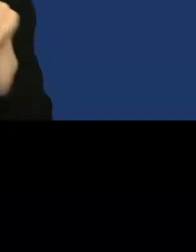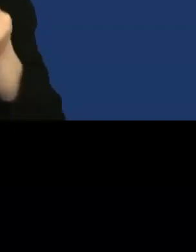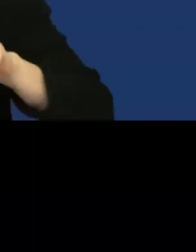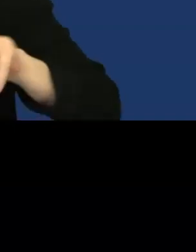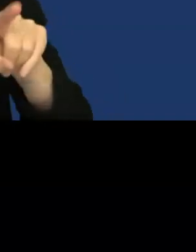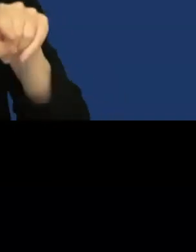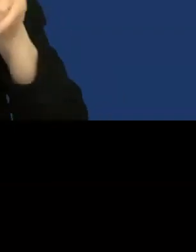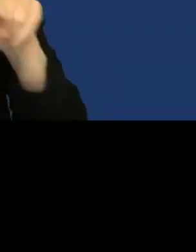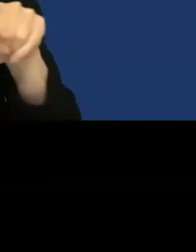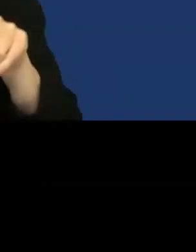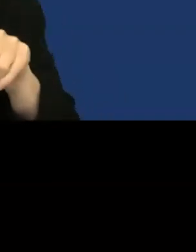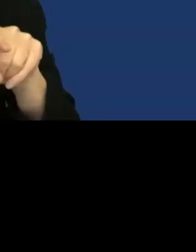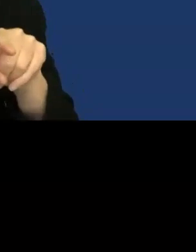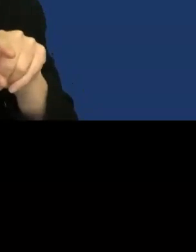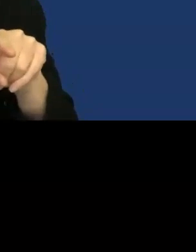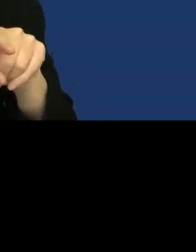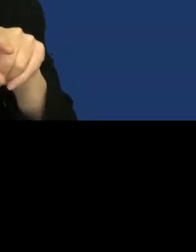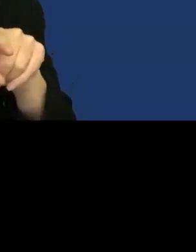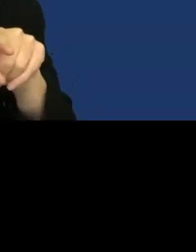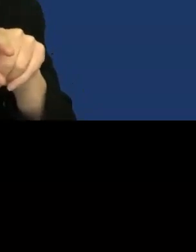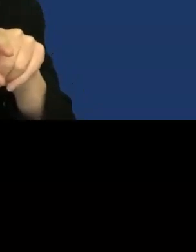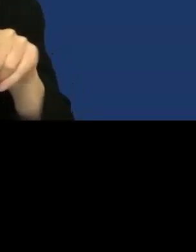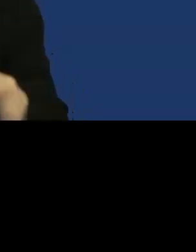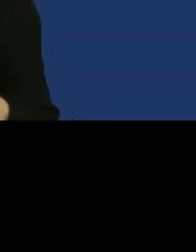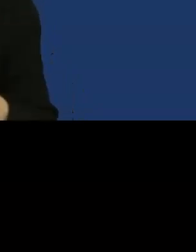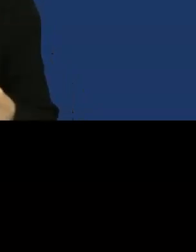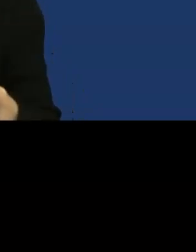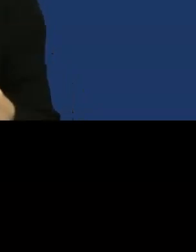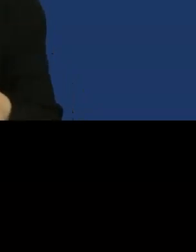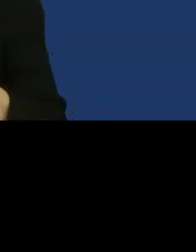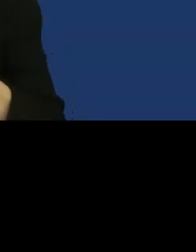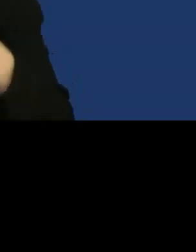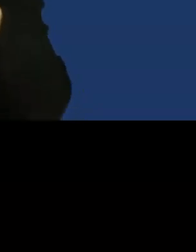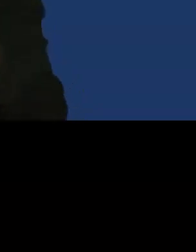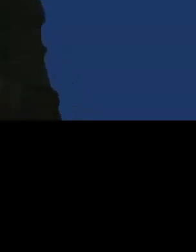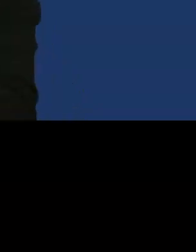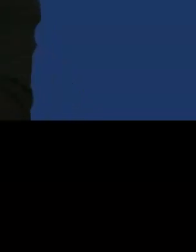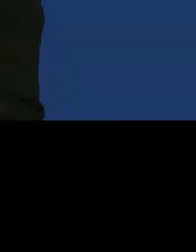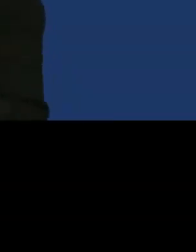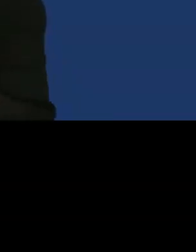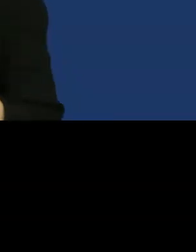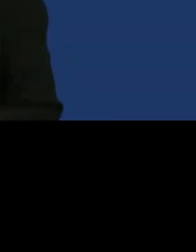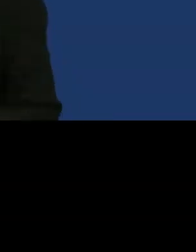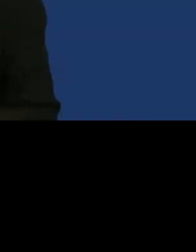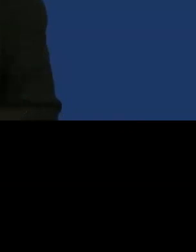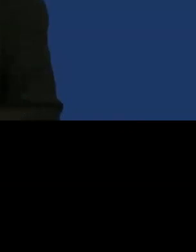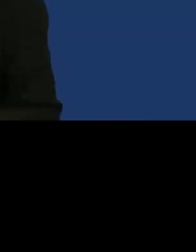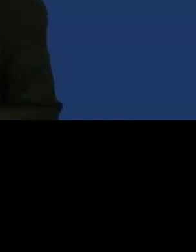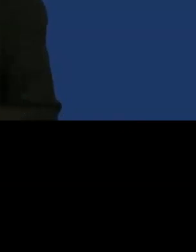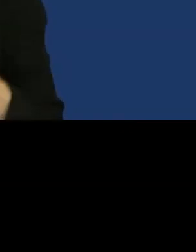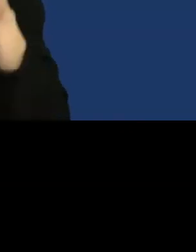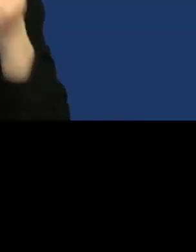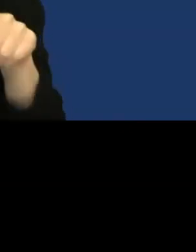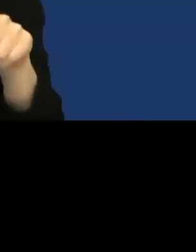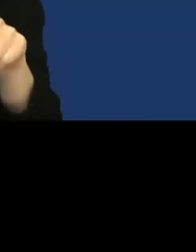there have been at least one other study where I thought they found that the 2-point threshold for LRA motors